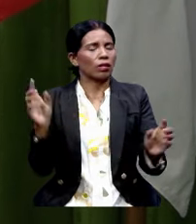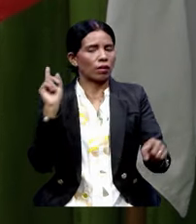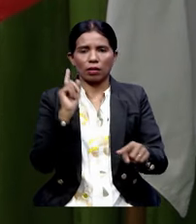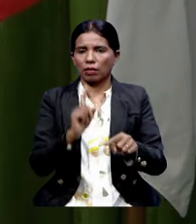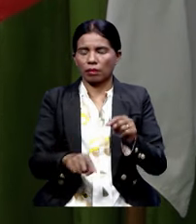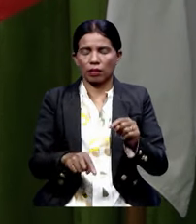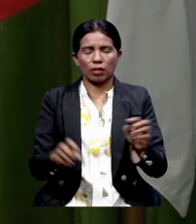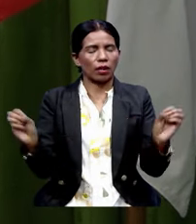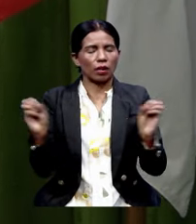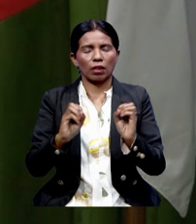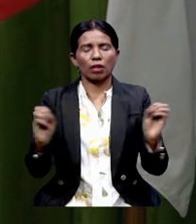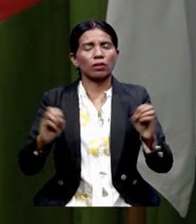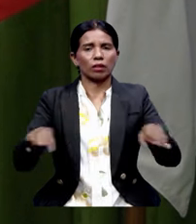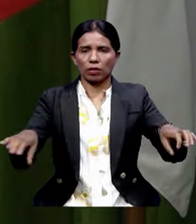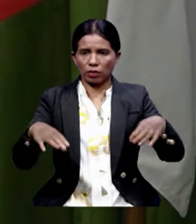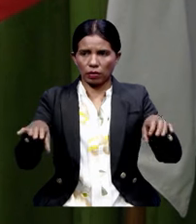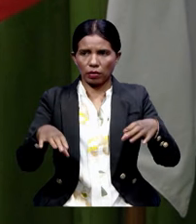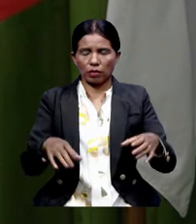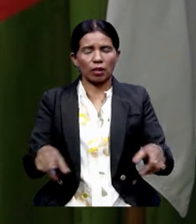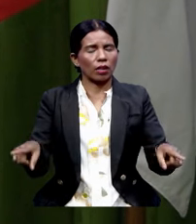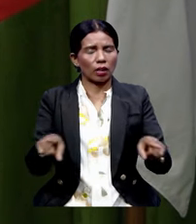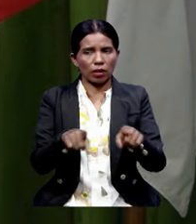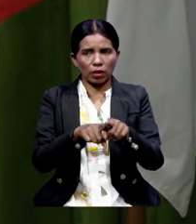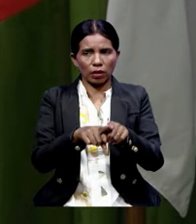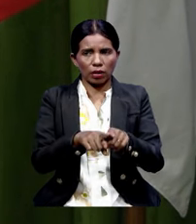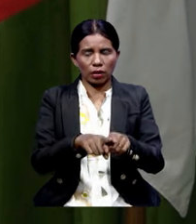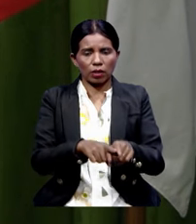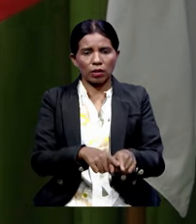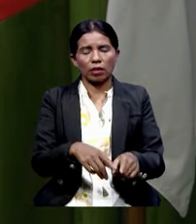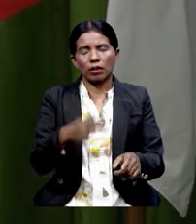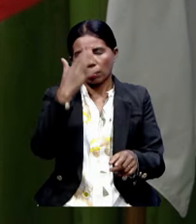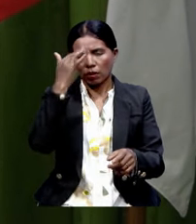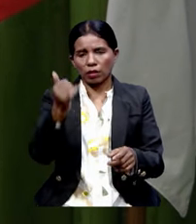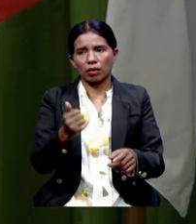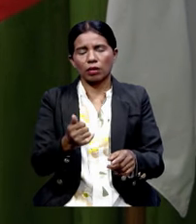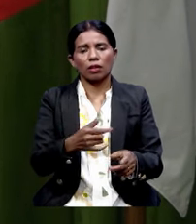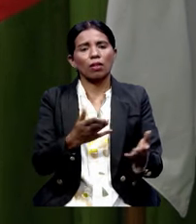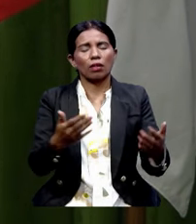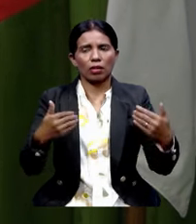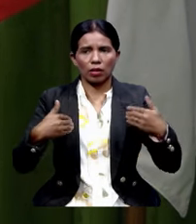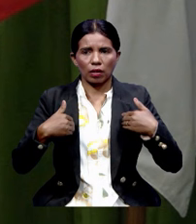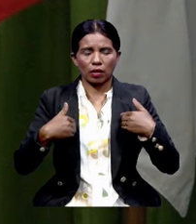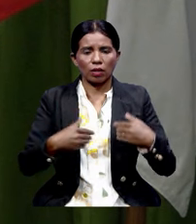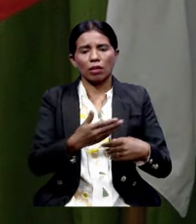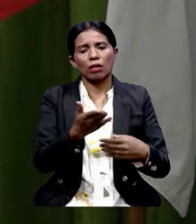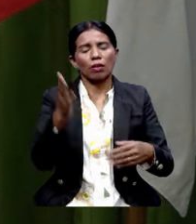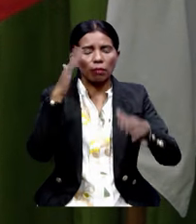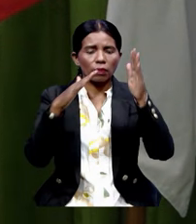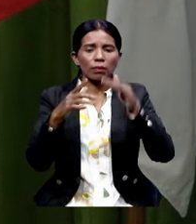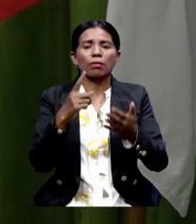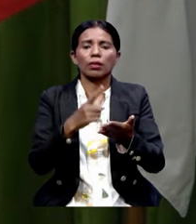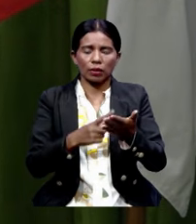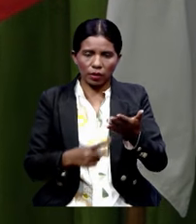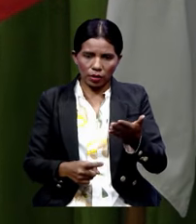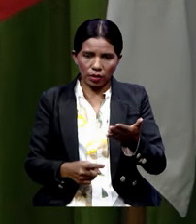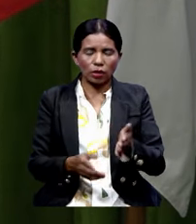it is not a job, it is a mission. What do you have? What is your problem?